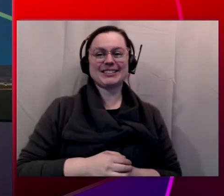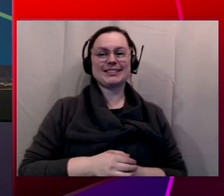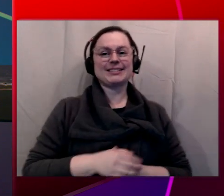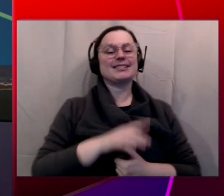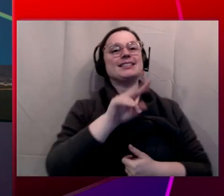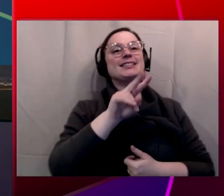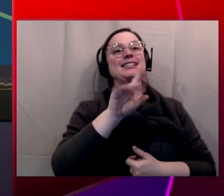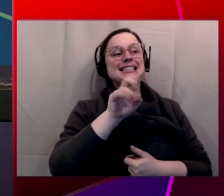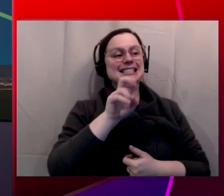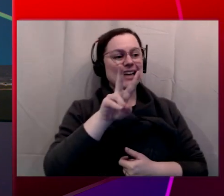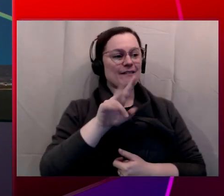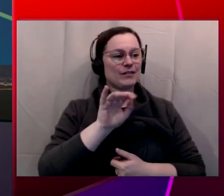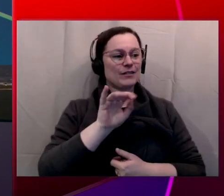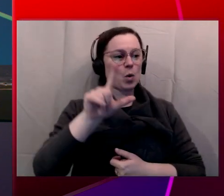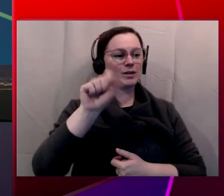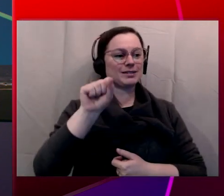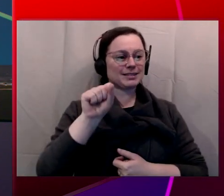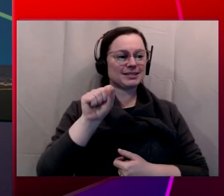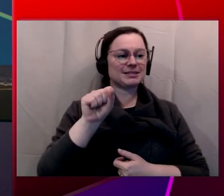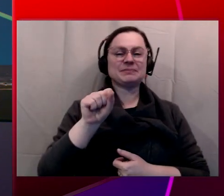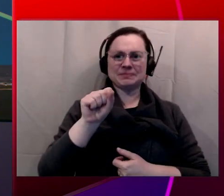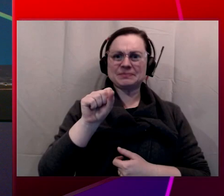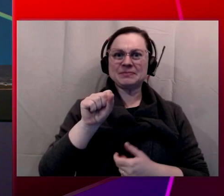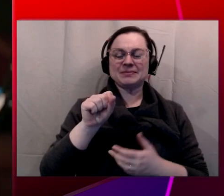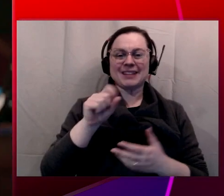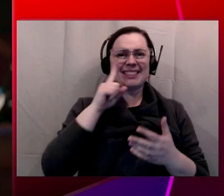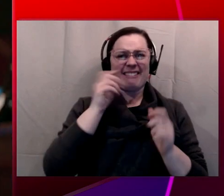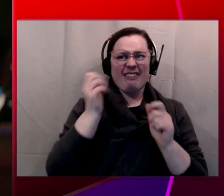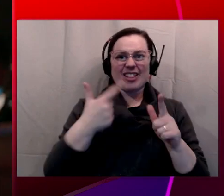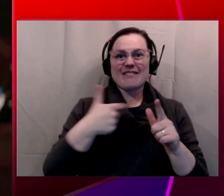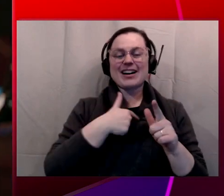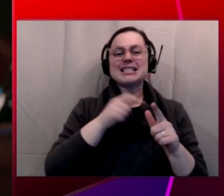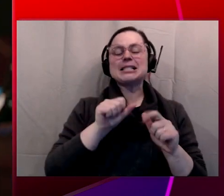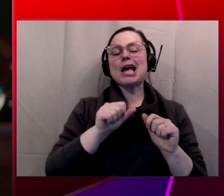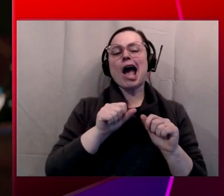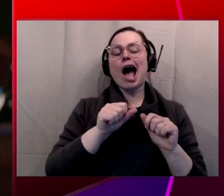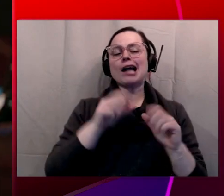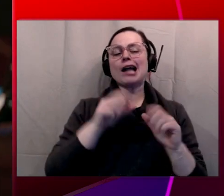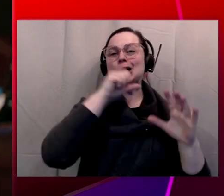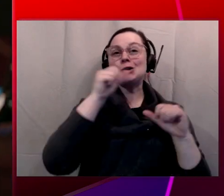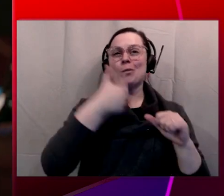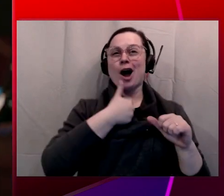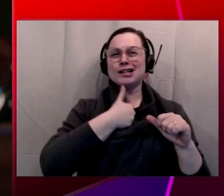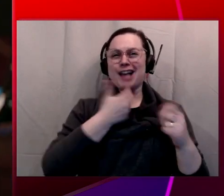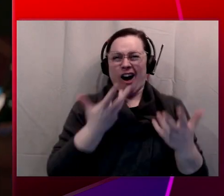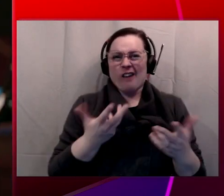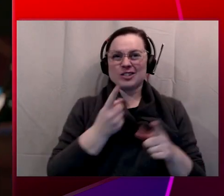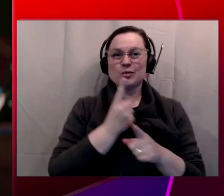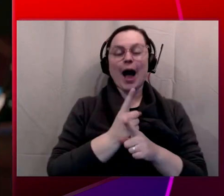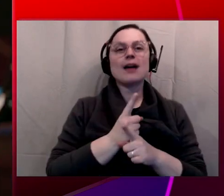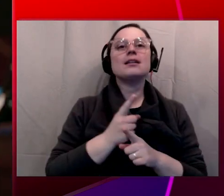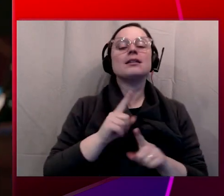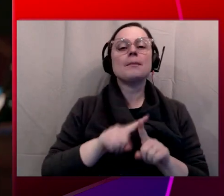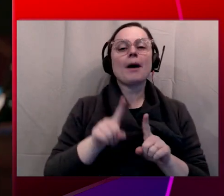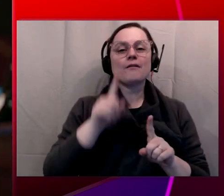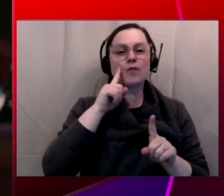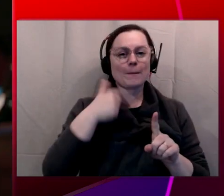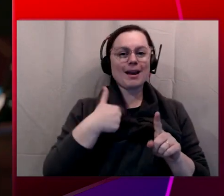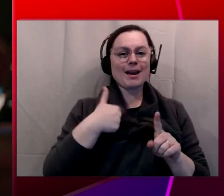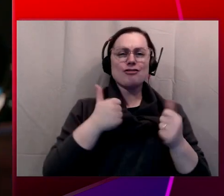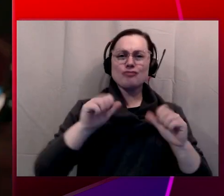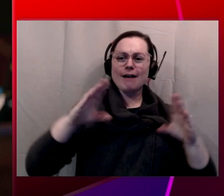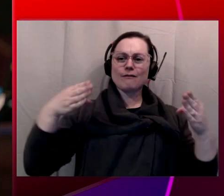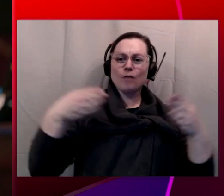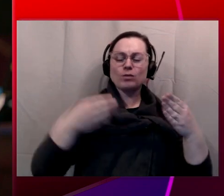DevTools, I think we can all fill it in a little bit ourselves. For me, I tried to focus more